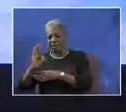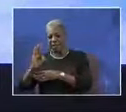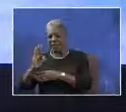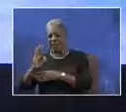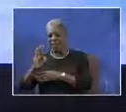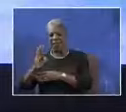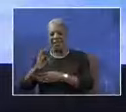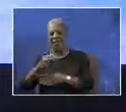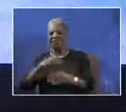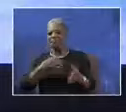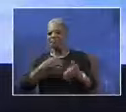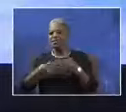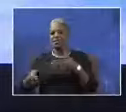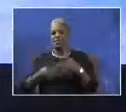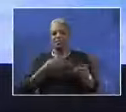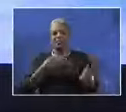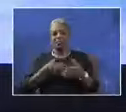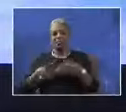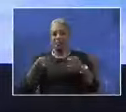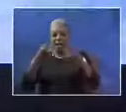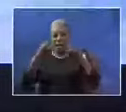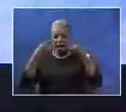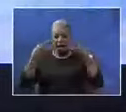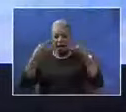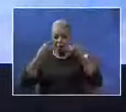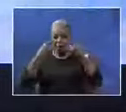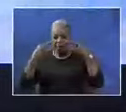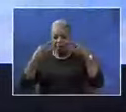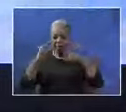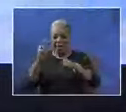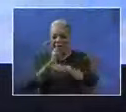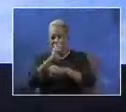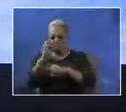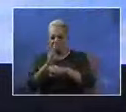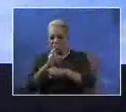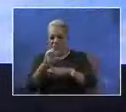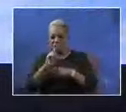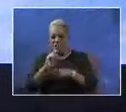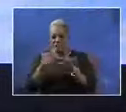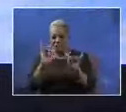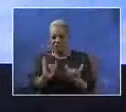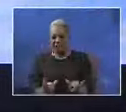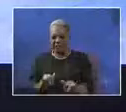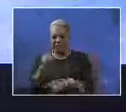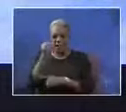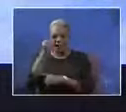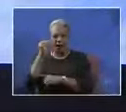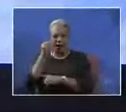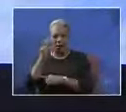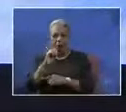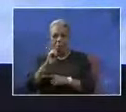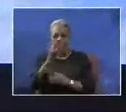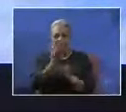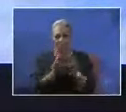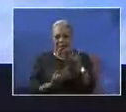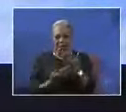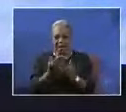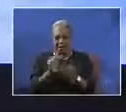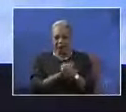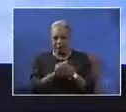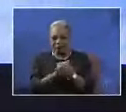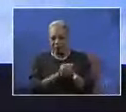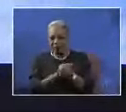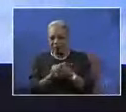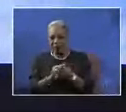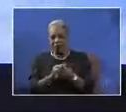care if they shelter in place. I don't care how much they wash their hands. People are dying